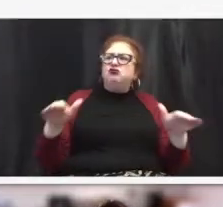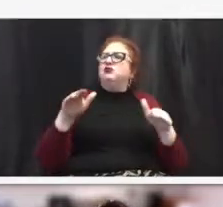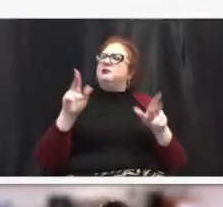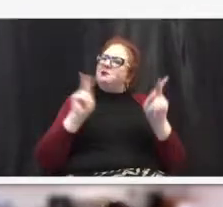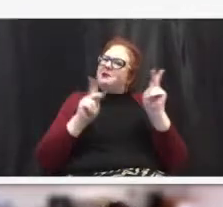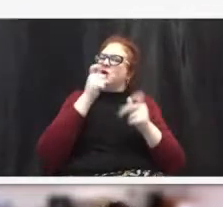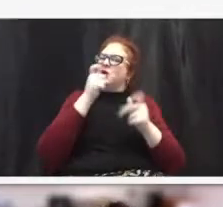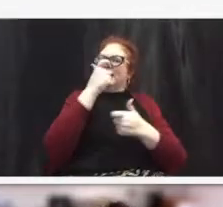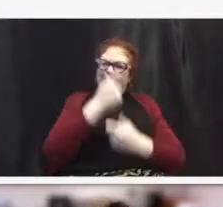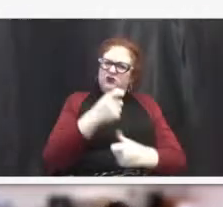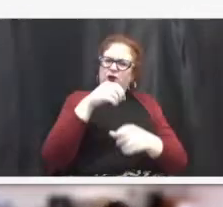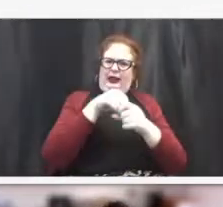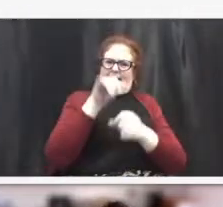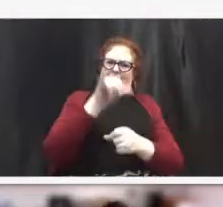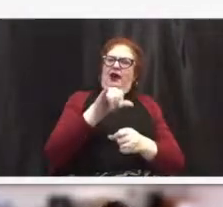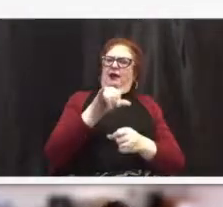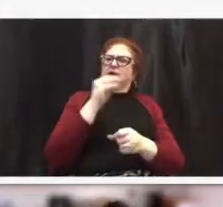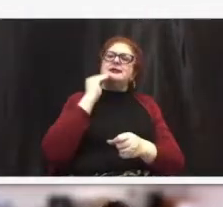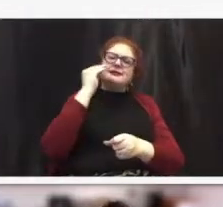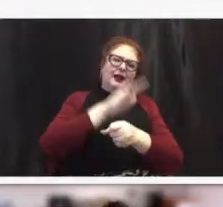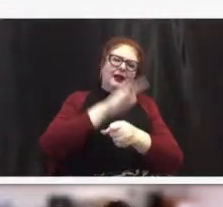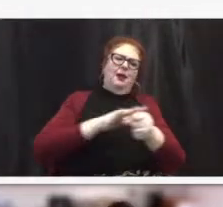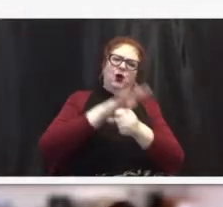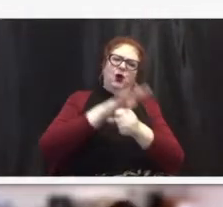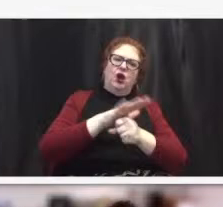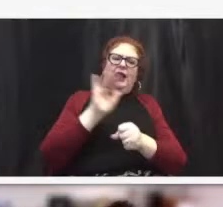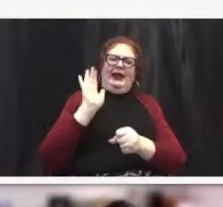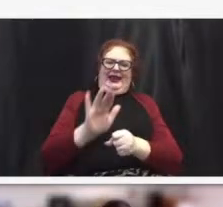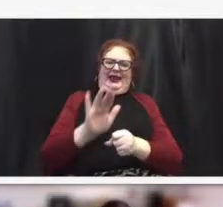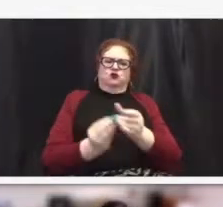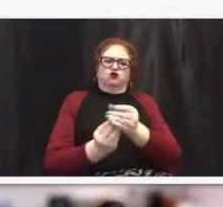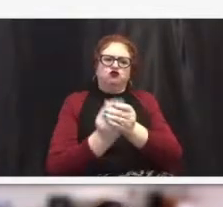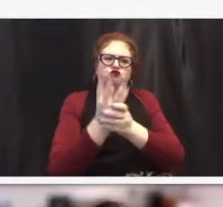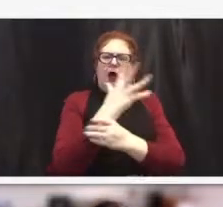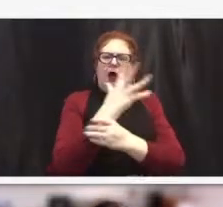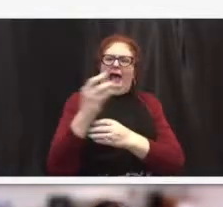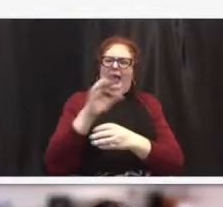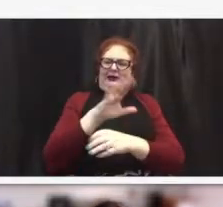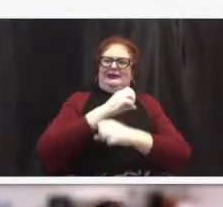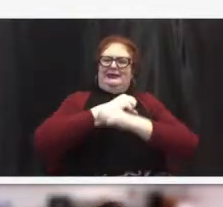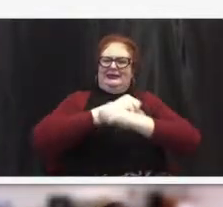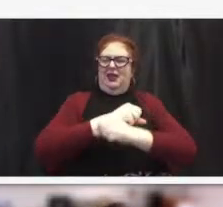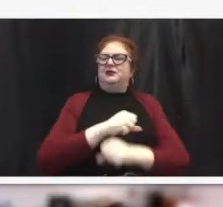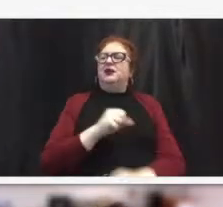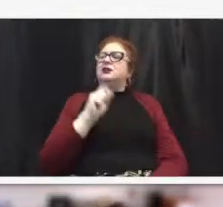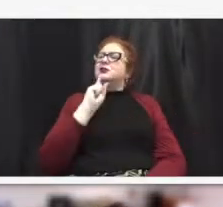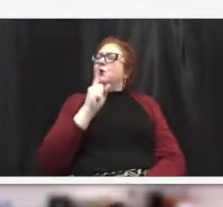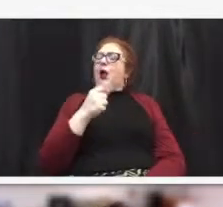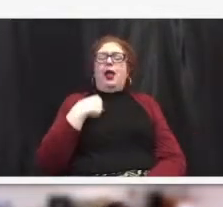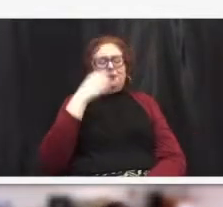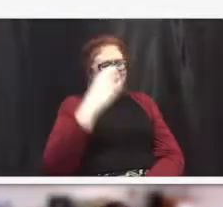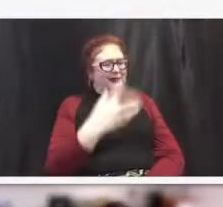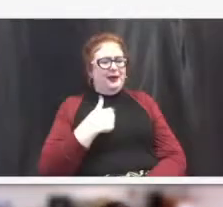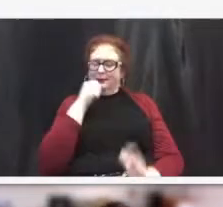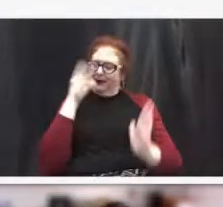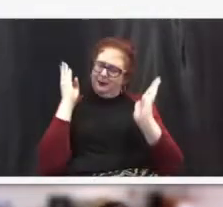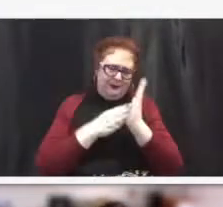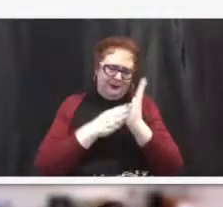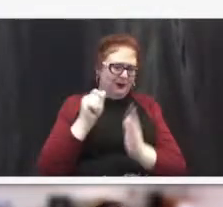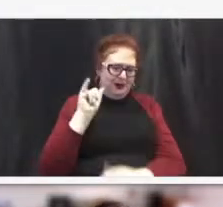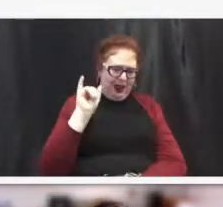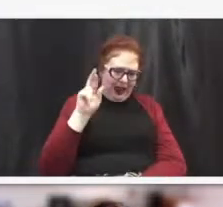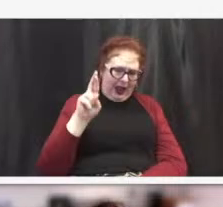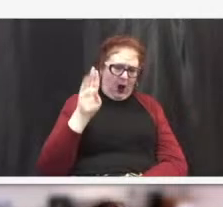its development, in its safety, is good for a neighborhood. So fundamentally, I'm not opposed to Airbnbs. I think for